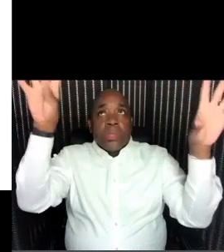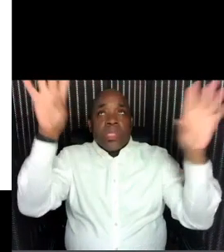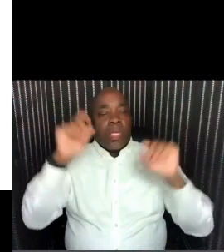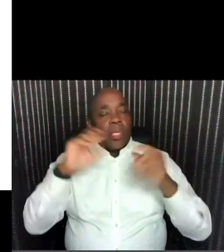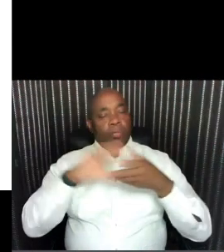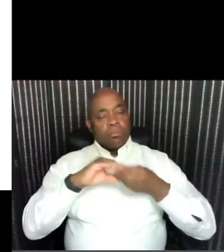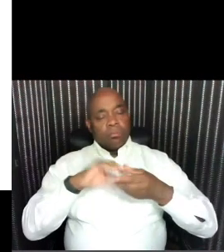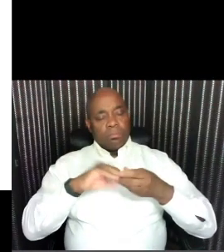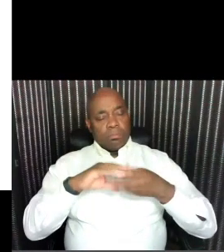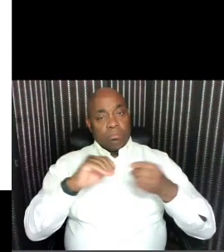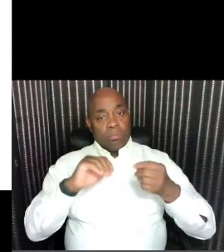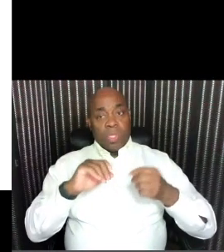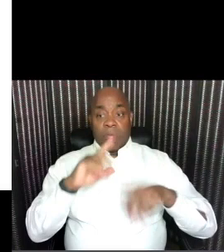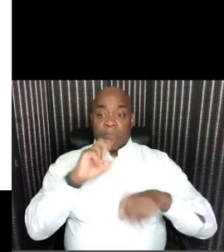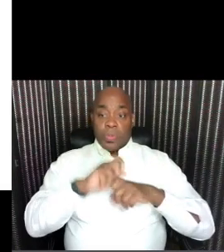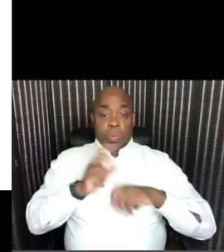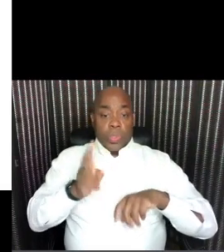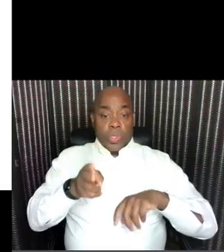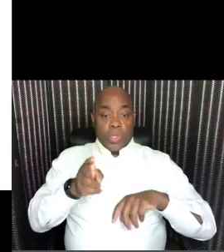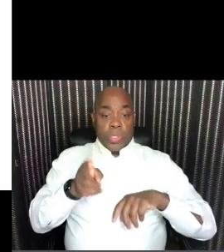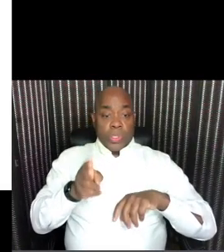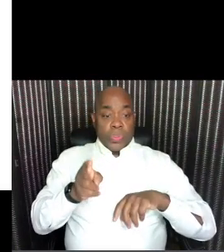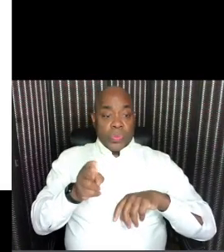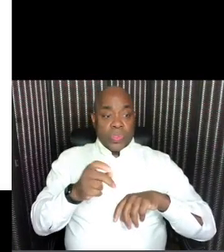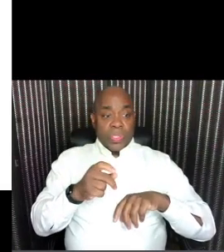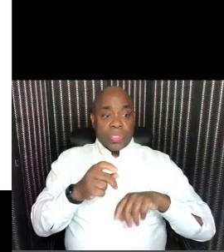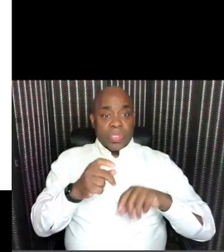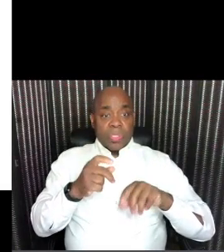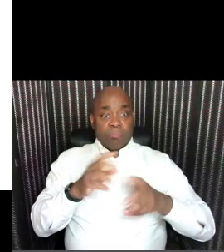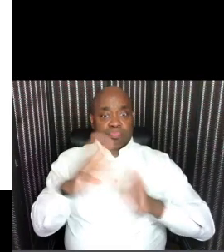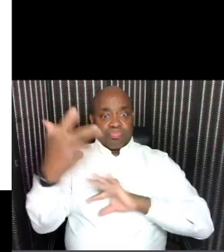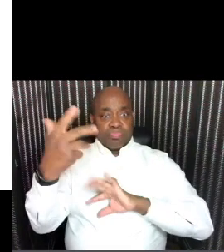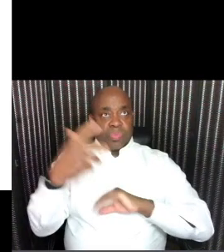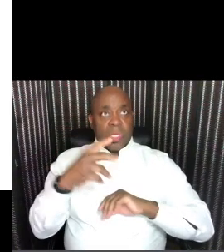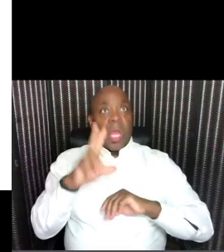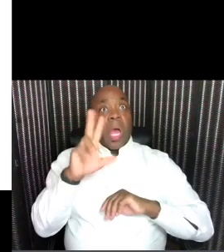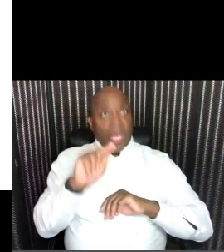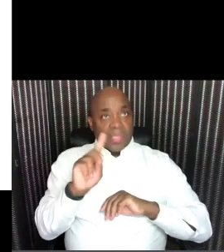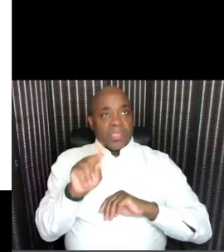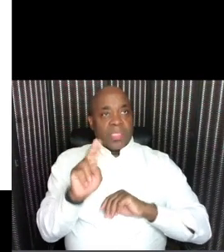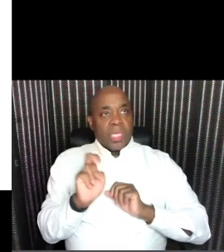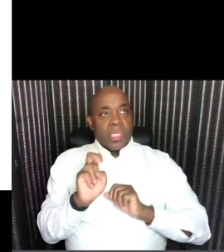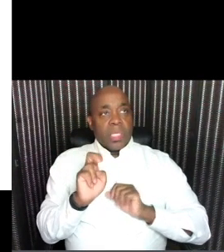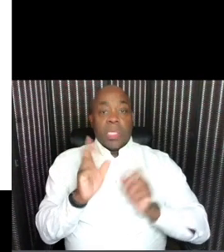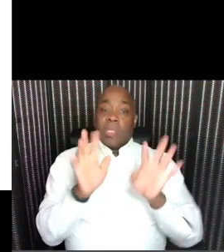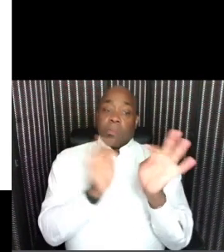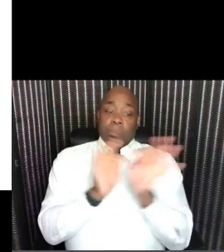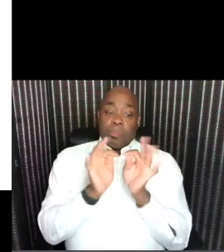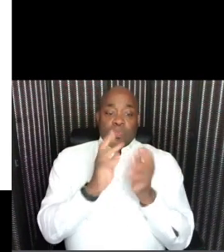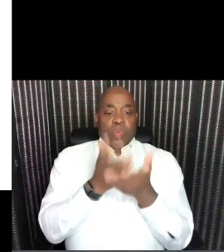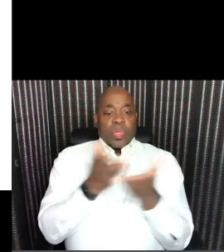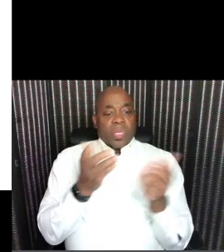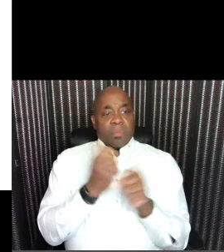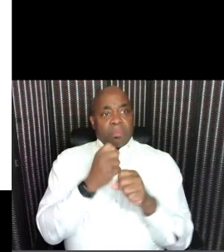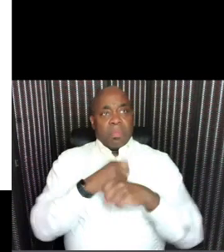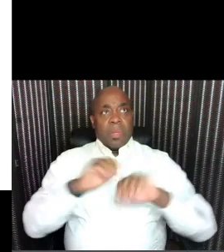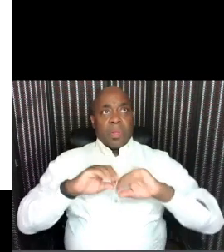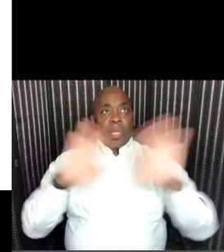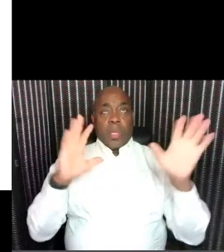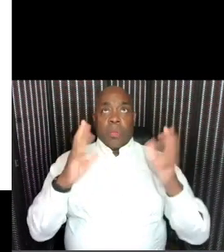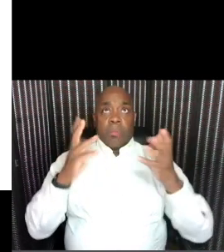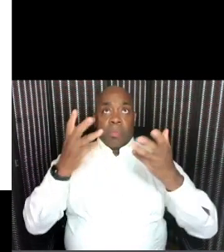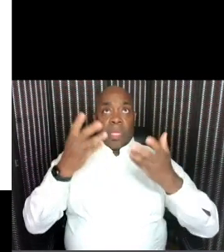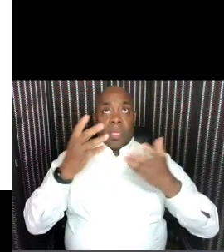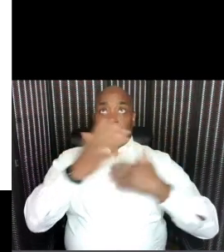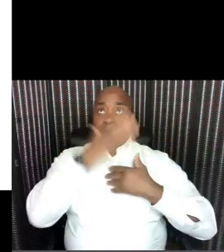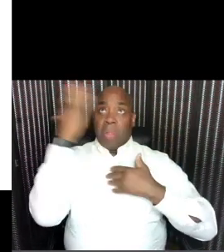undone. He talks about all these things that make it clear that being Black, especially in the Western